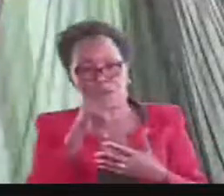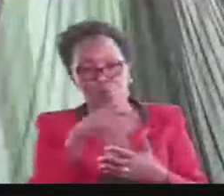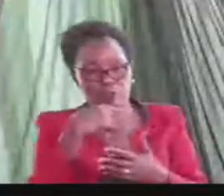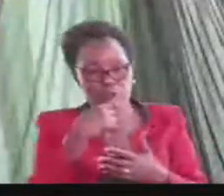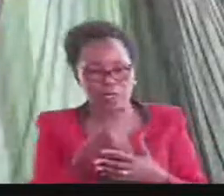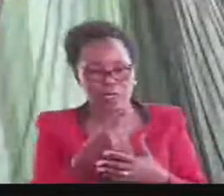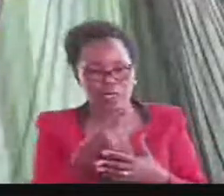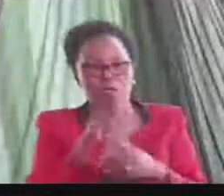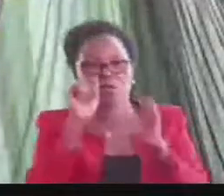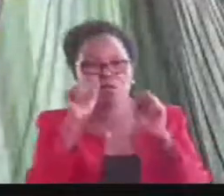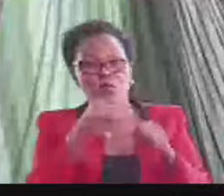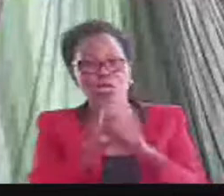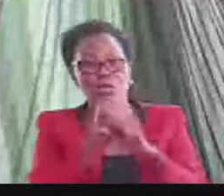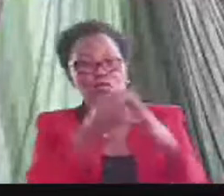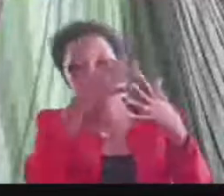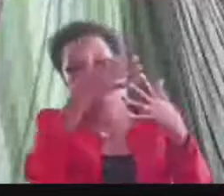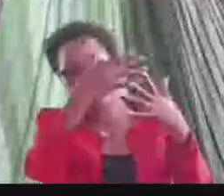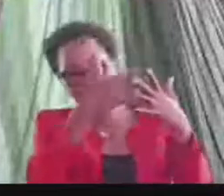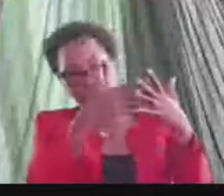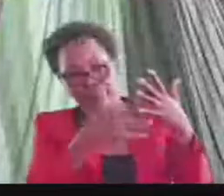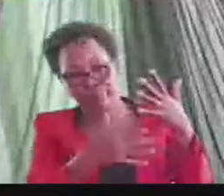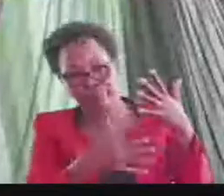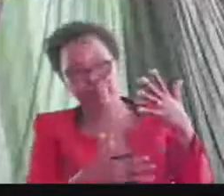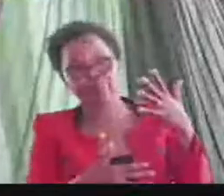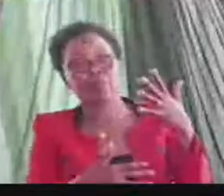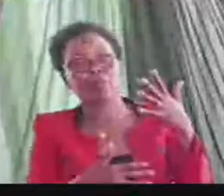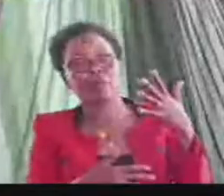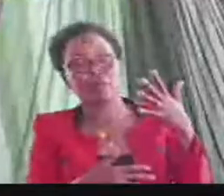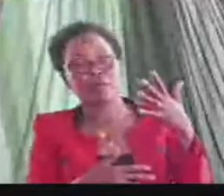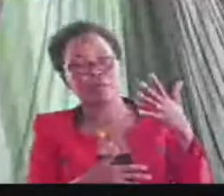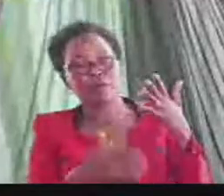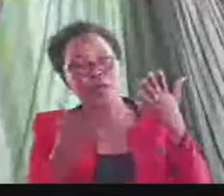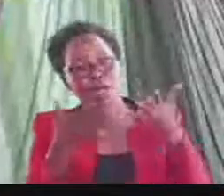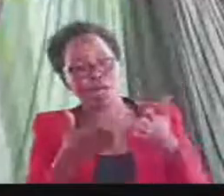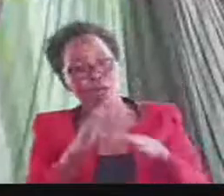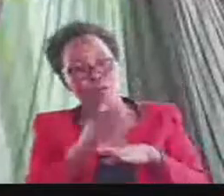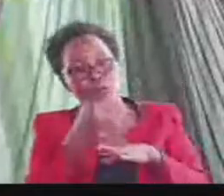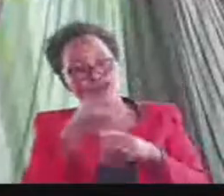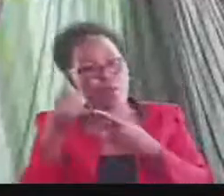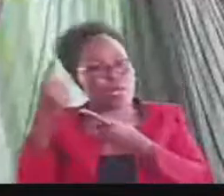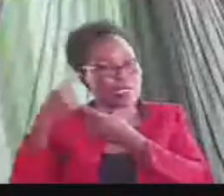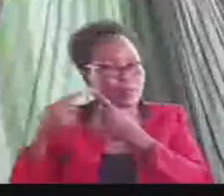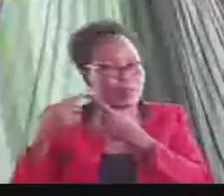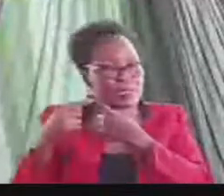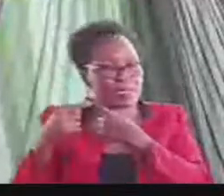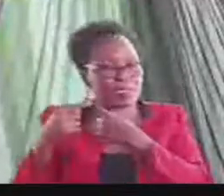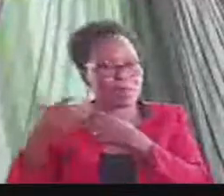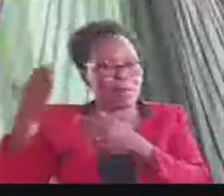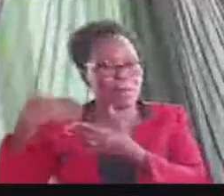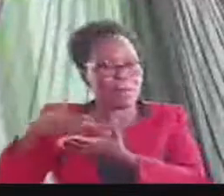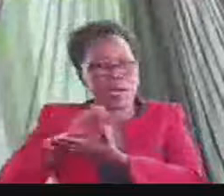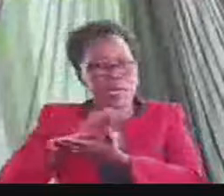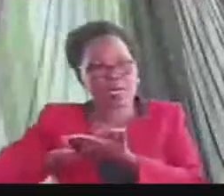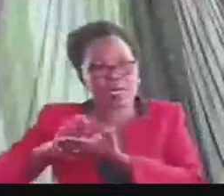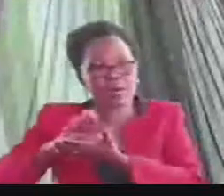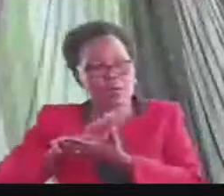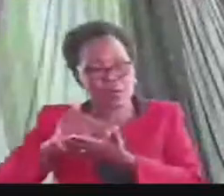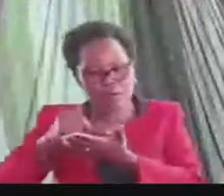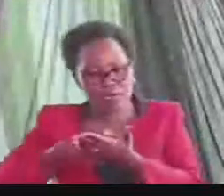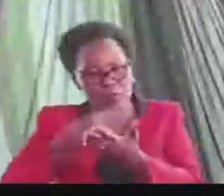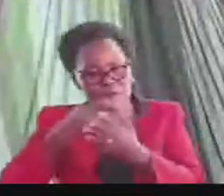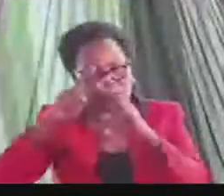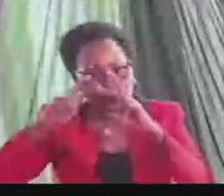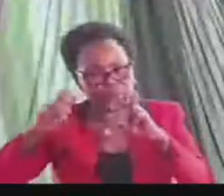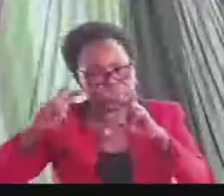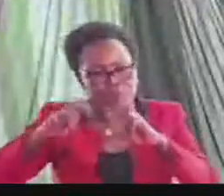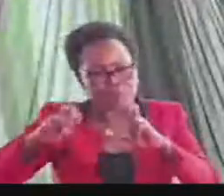of providing leadership in that. Now, what is it that in your experience, when you look back at your background, because again I've checked right from when you're an